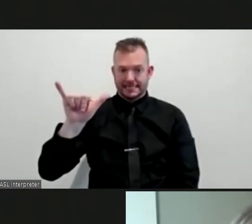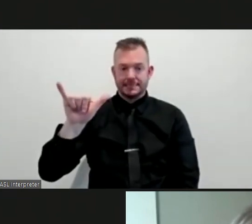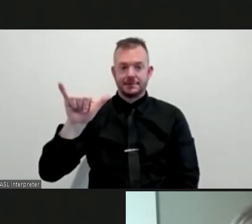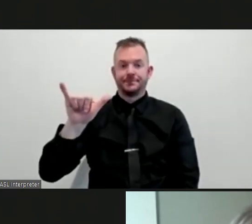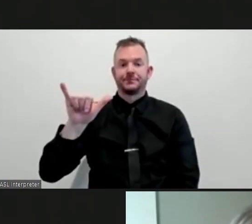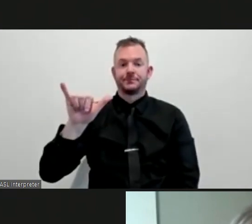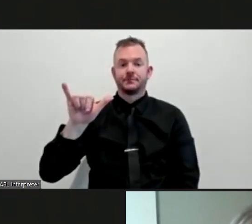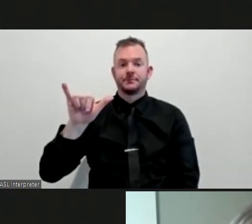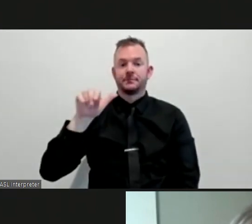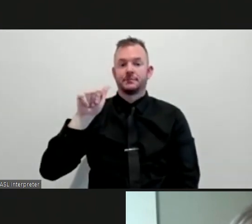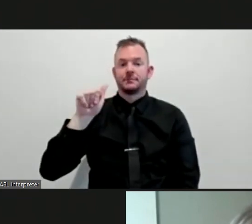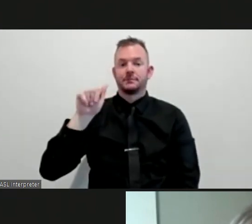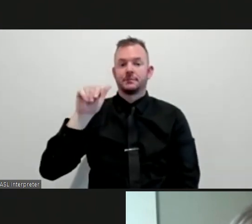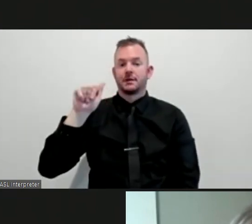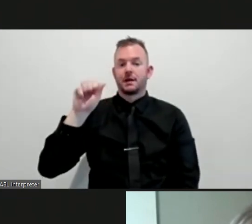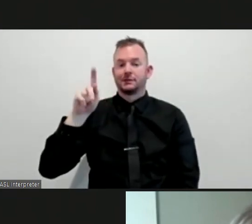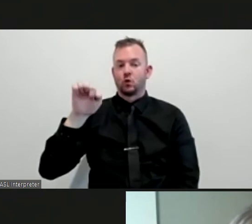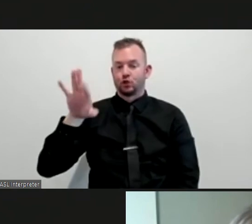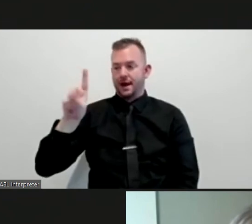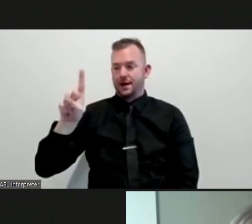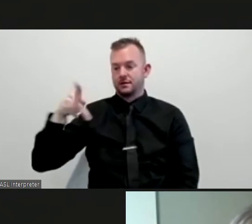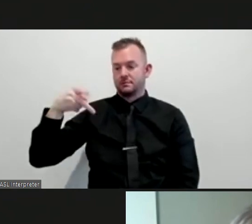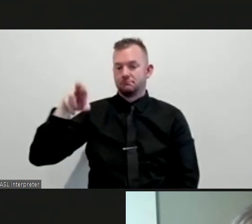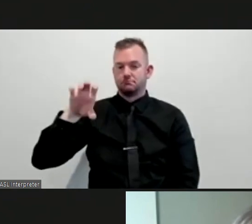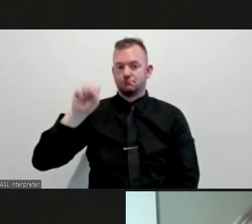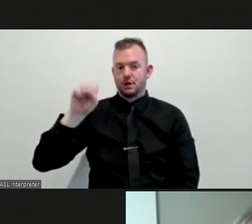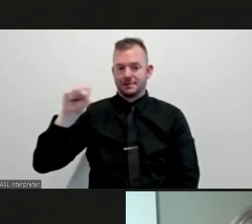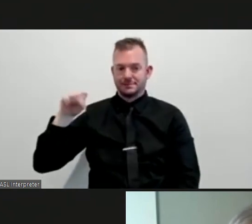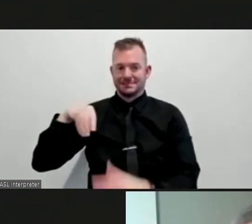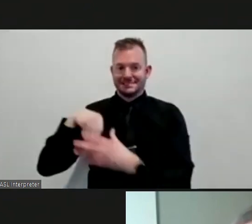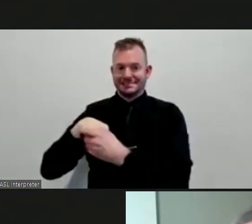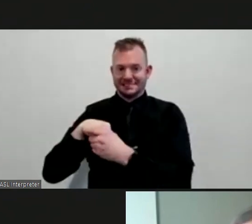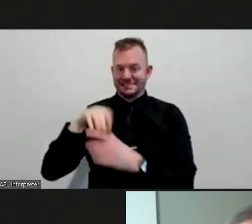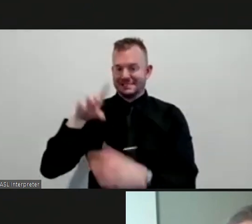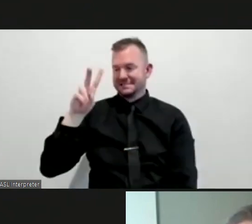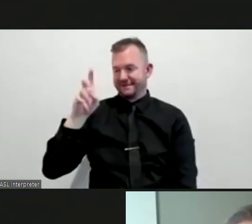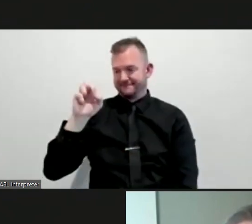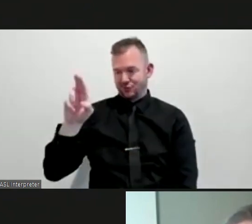I just wanted to get a little more clarity on the numbers. So on Tuesday, CDPHE said